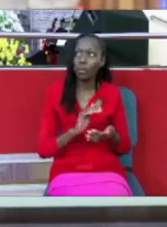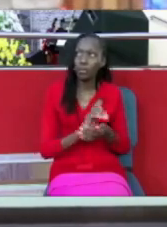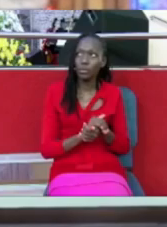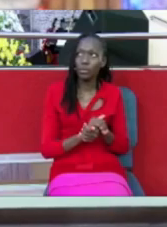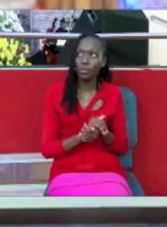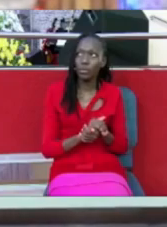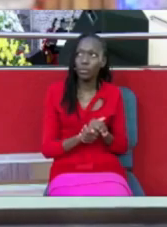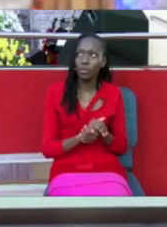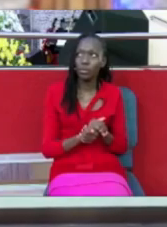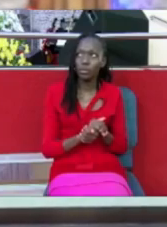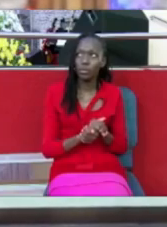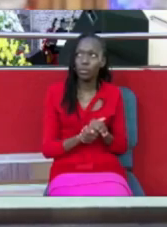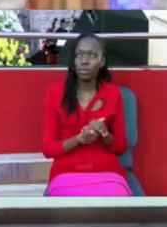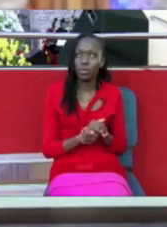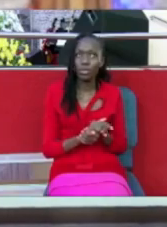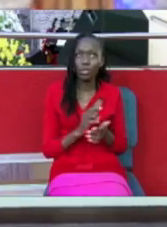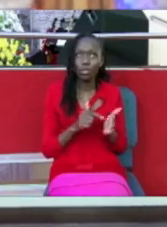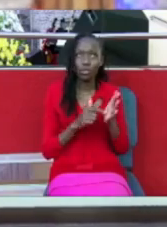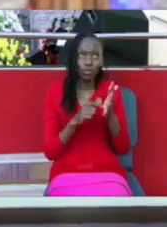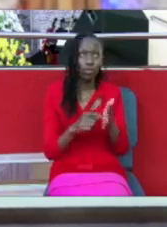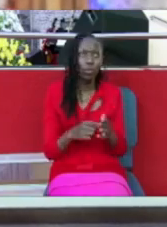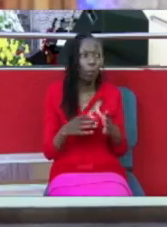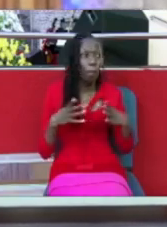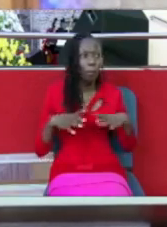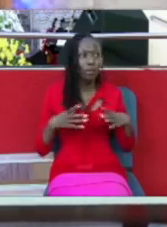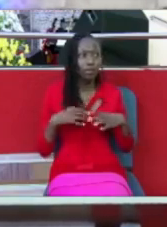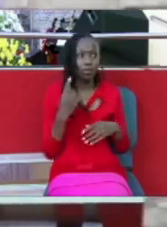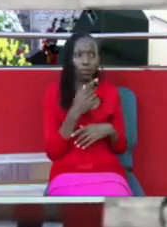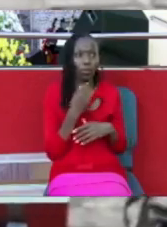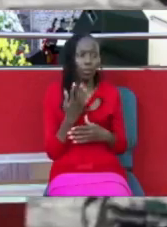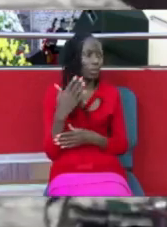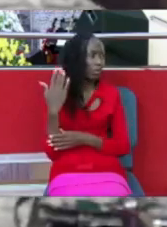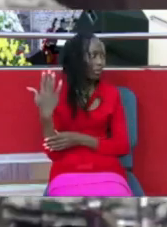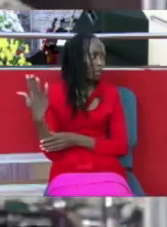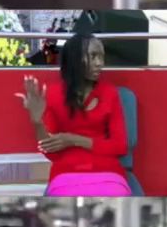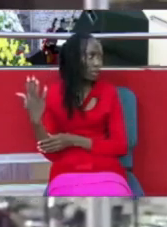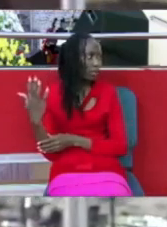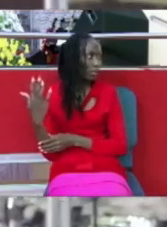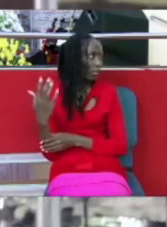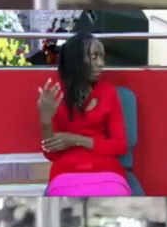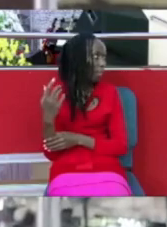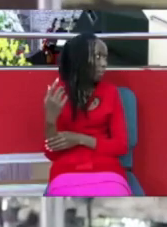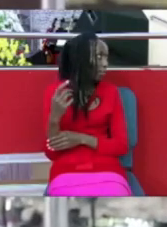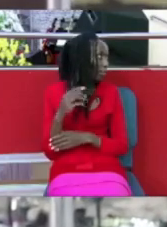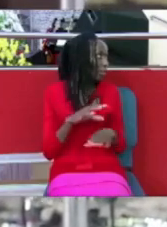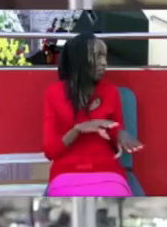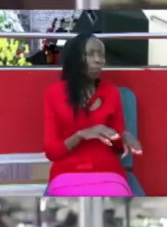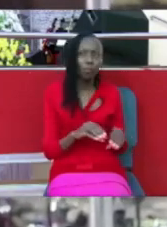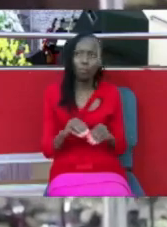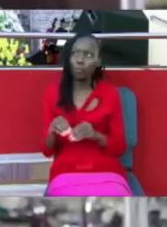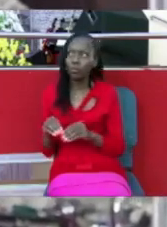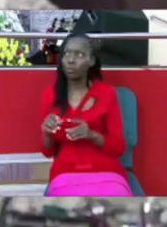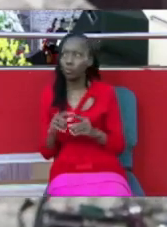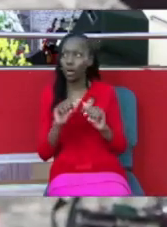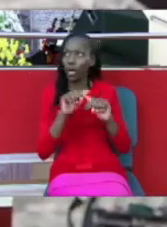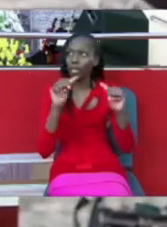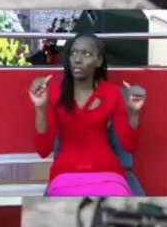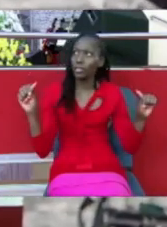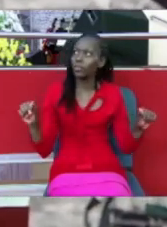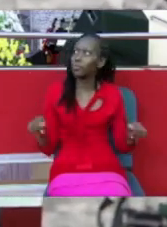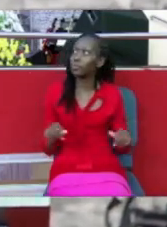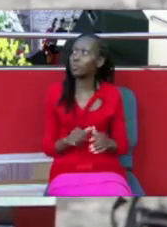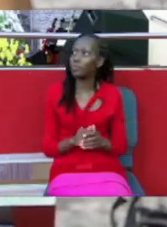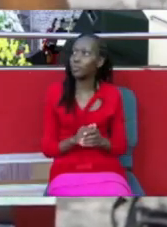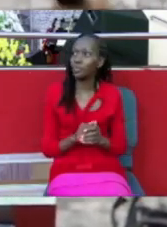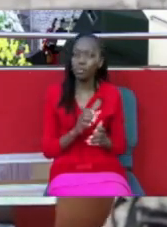please show the person who have lifted up their hands. Let them find their way to the altar. Are you there? And